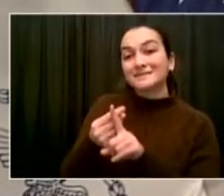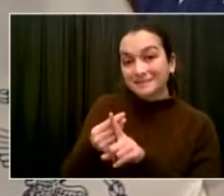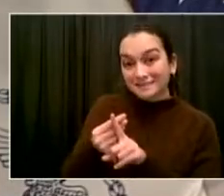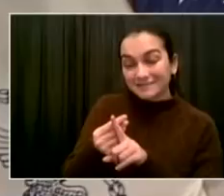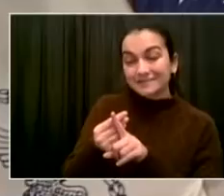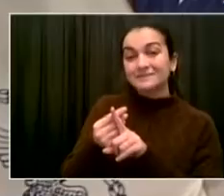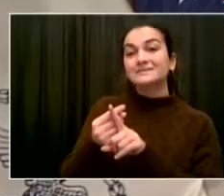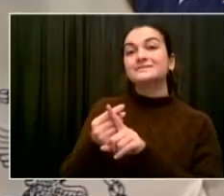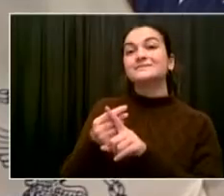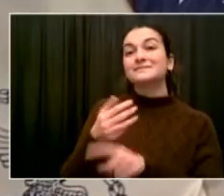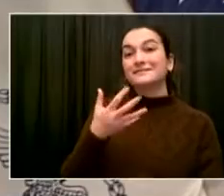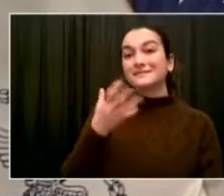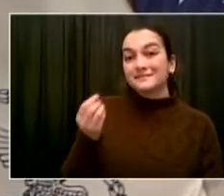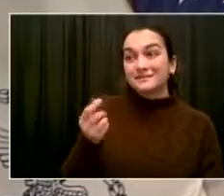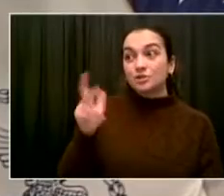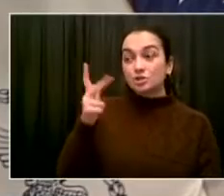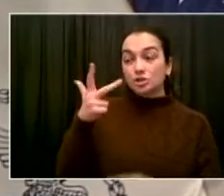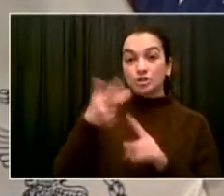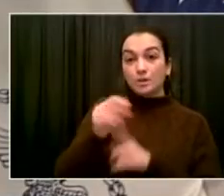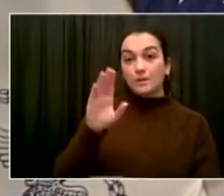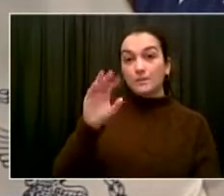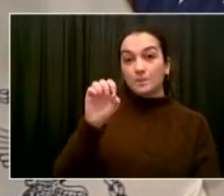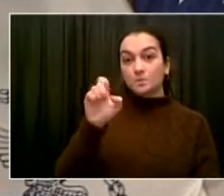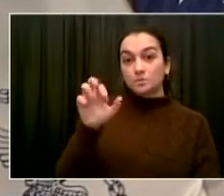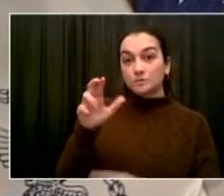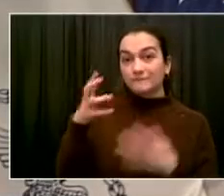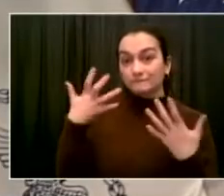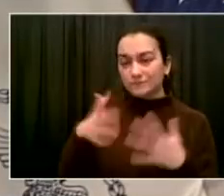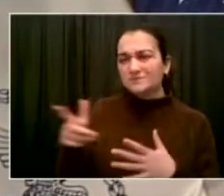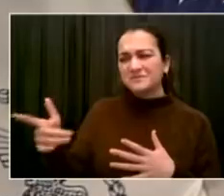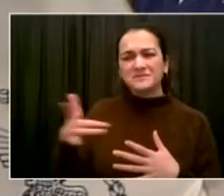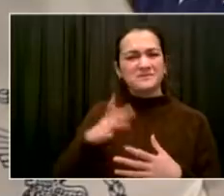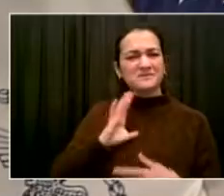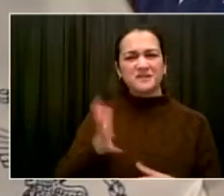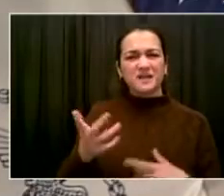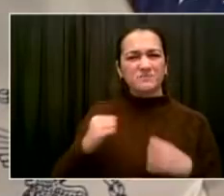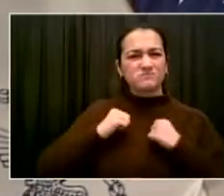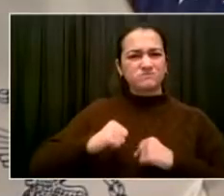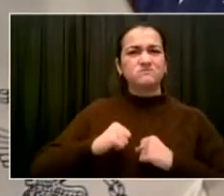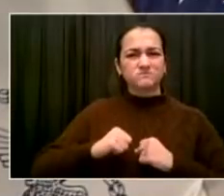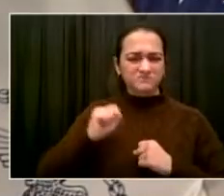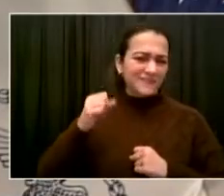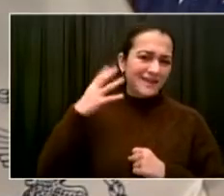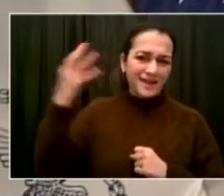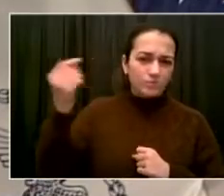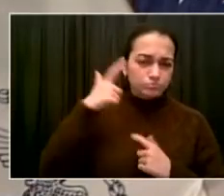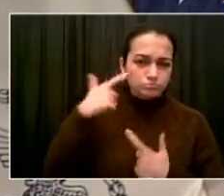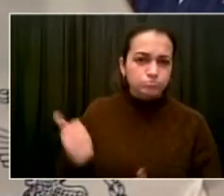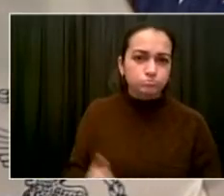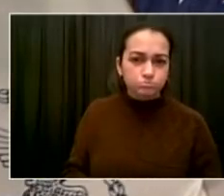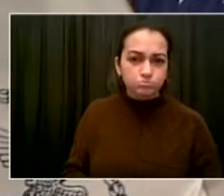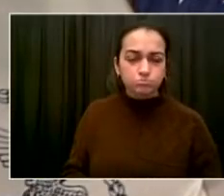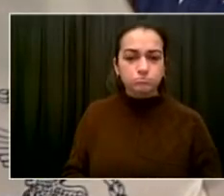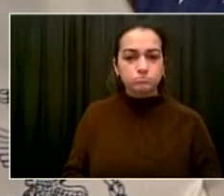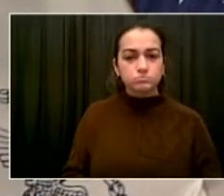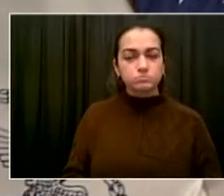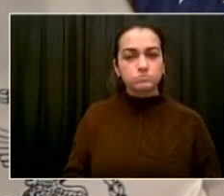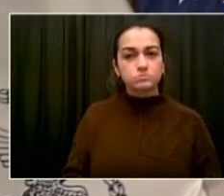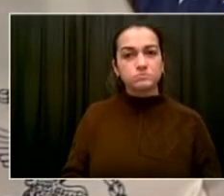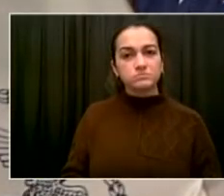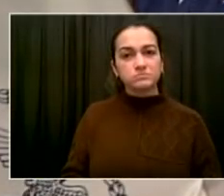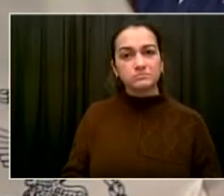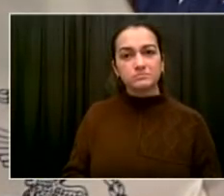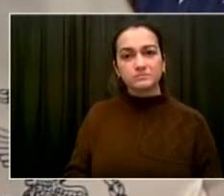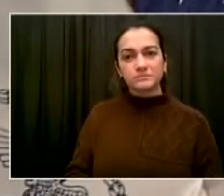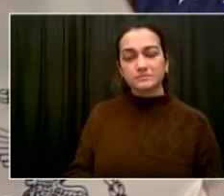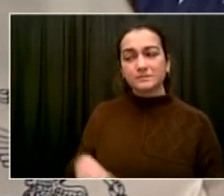much higher than what we've seen at any point in the entire COVID reality. So you're right about the whiplash. It's a good word to use, Gloria. People have been